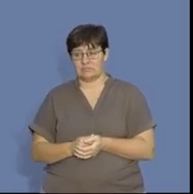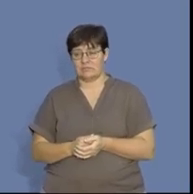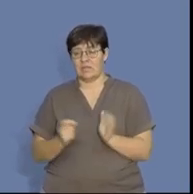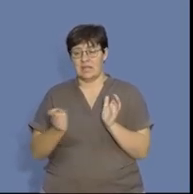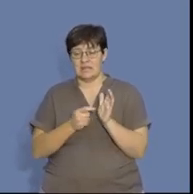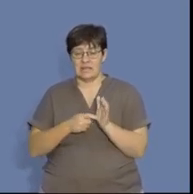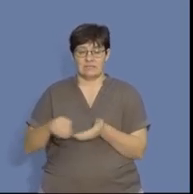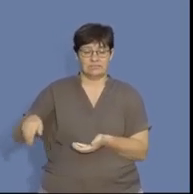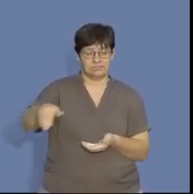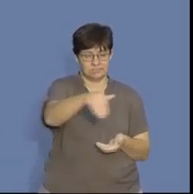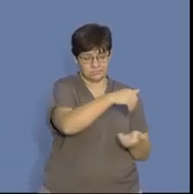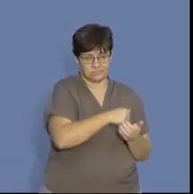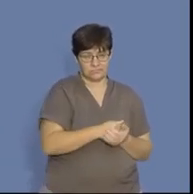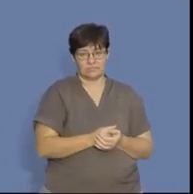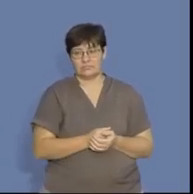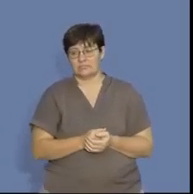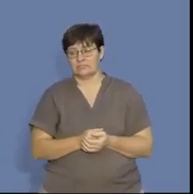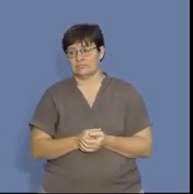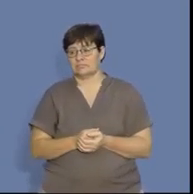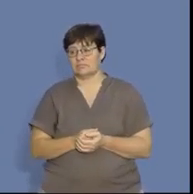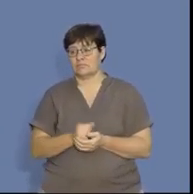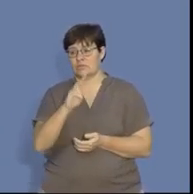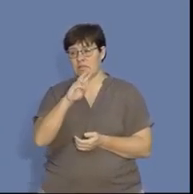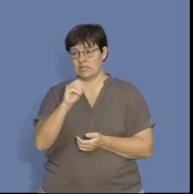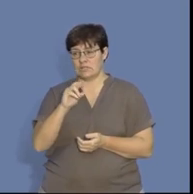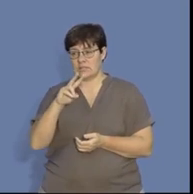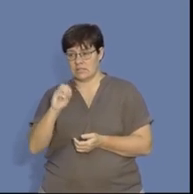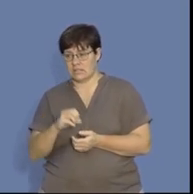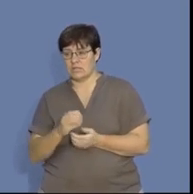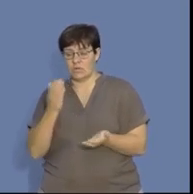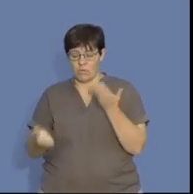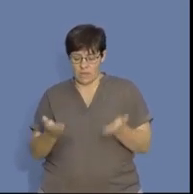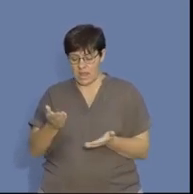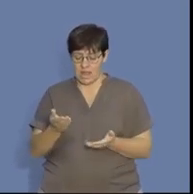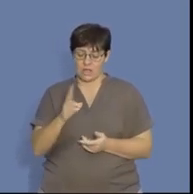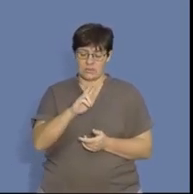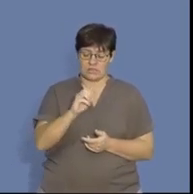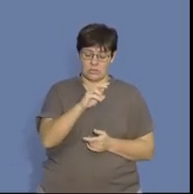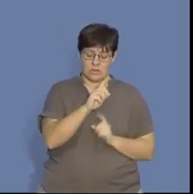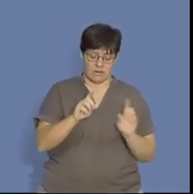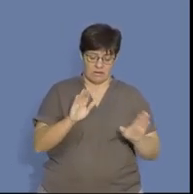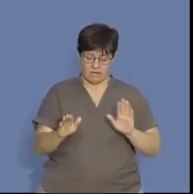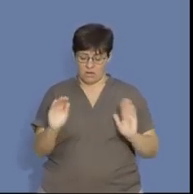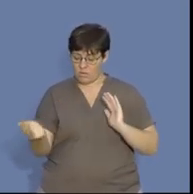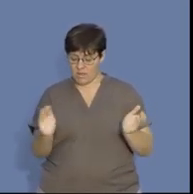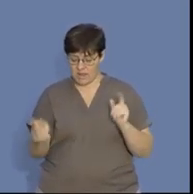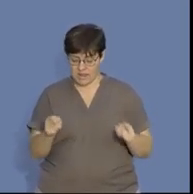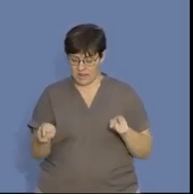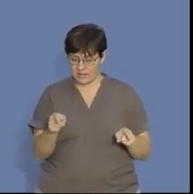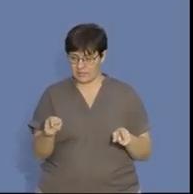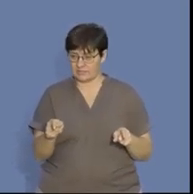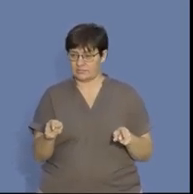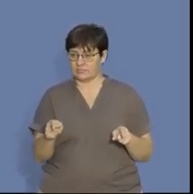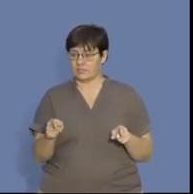the debtors collection period 2020 compared to 2021, we notice, right,